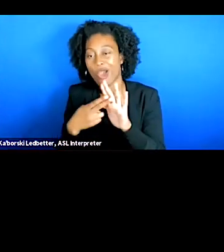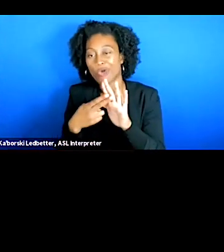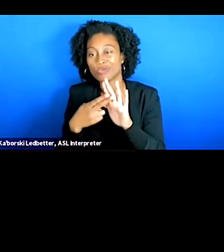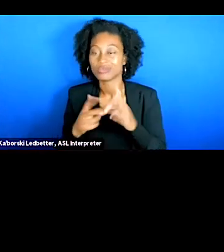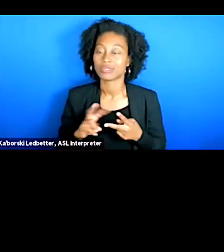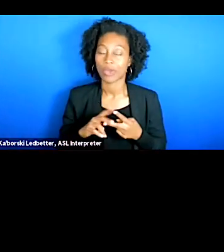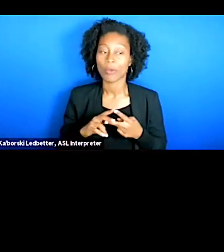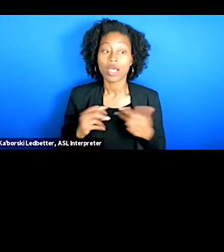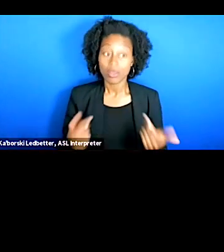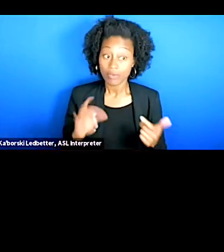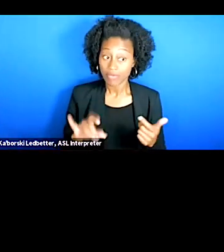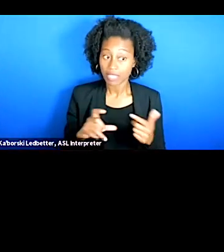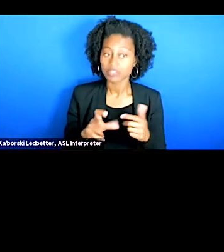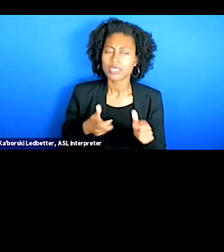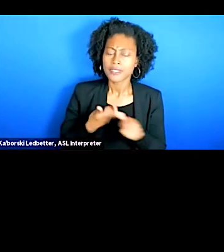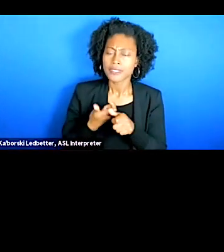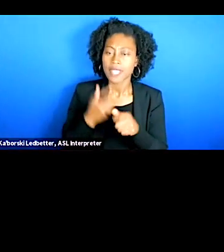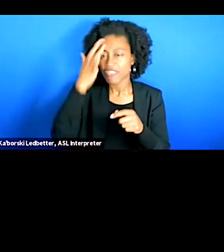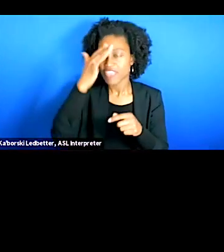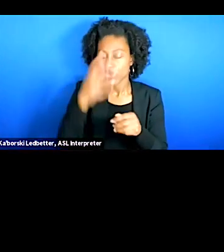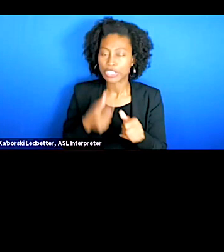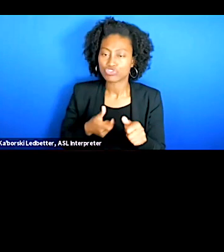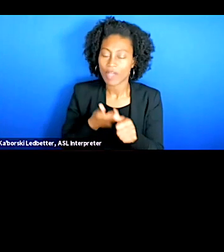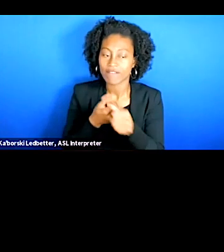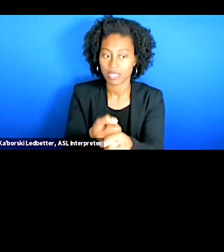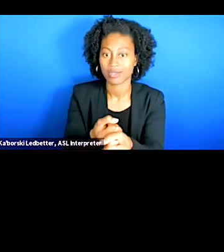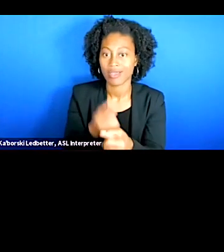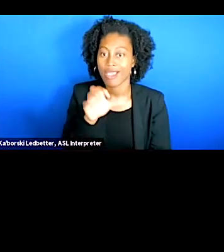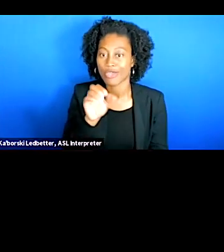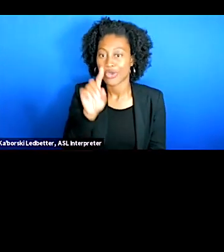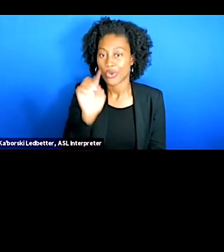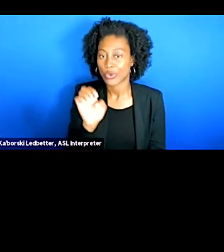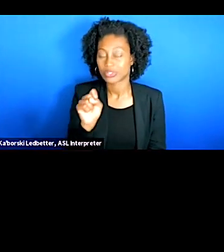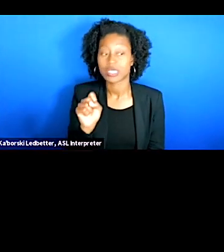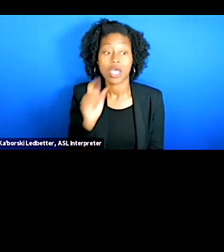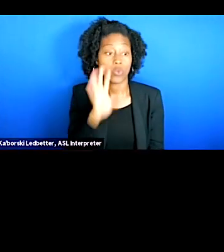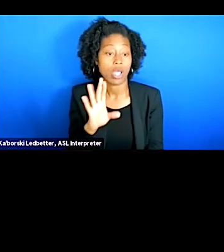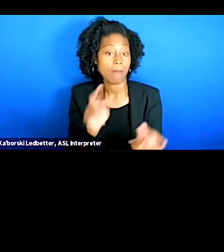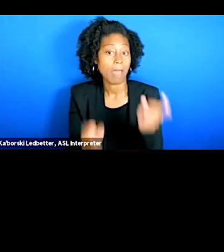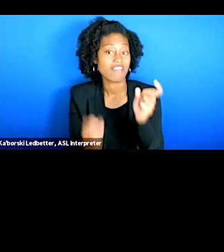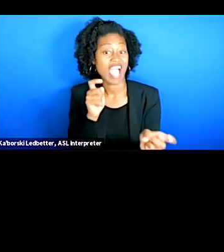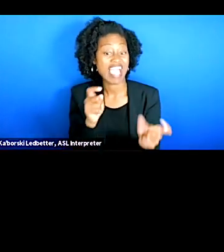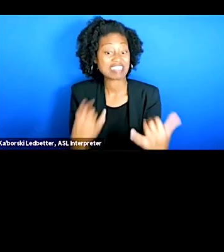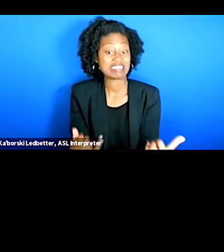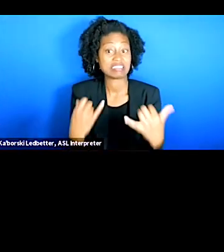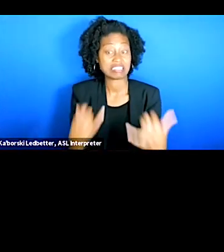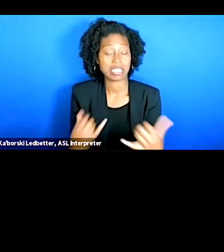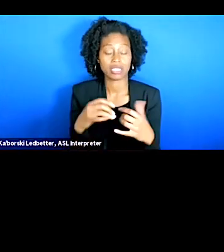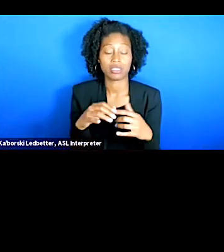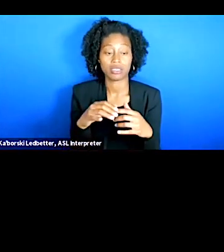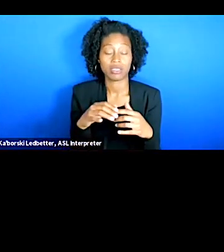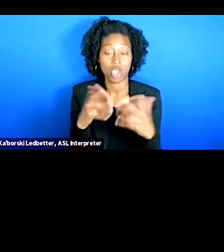with theory-driven codes. It also means modifying existing codes and inductively